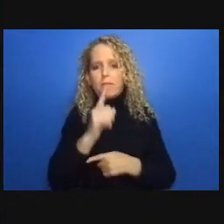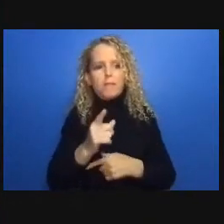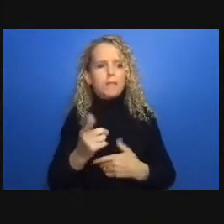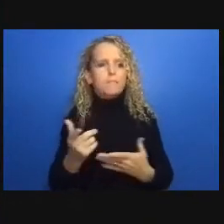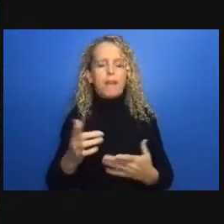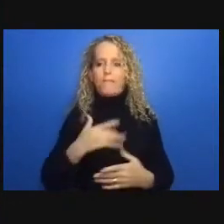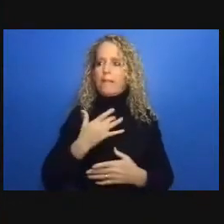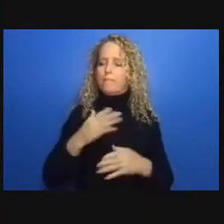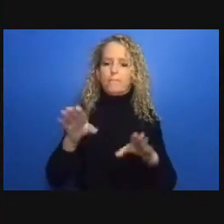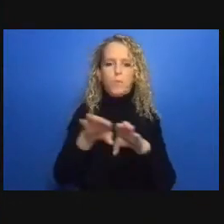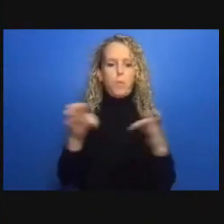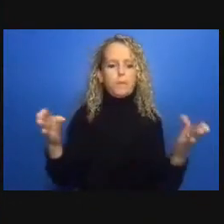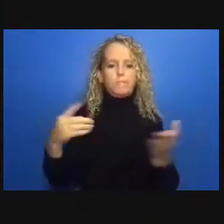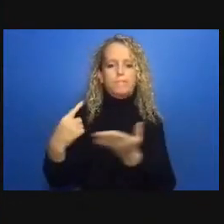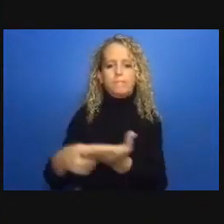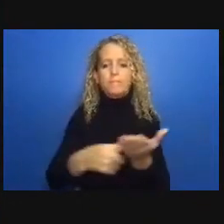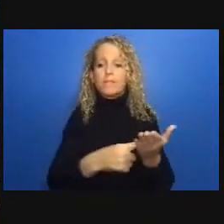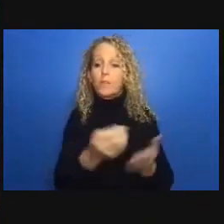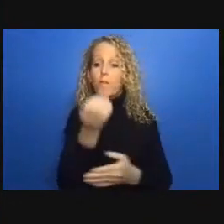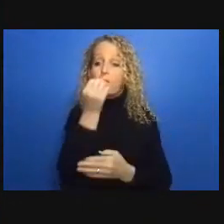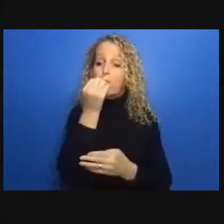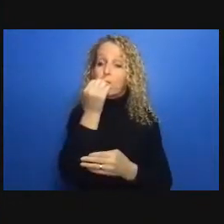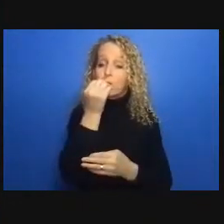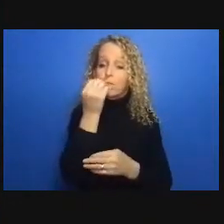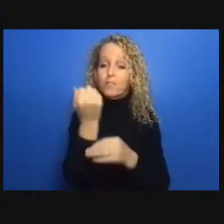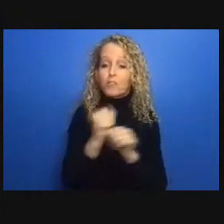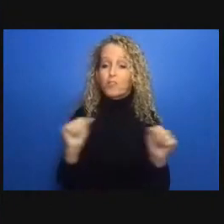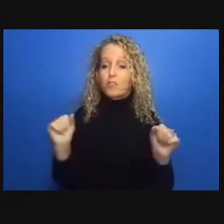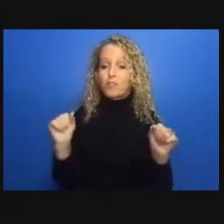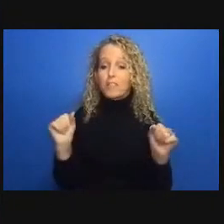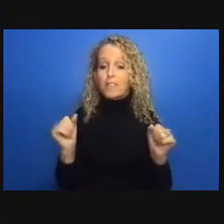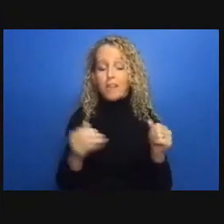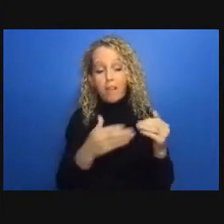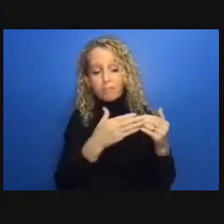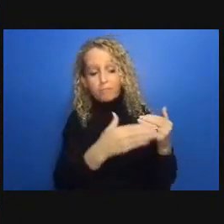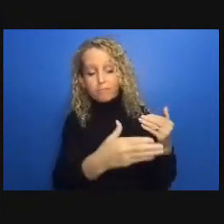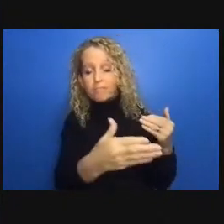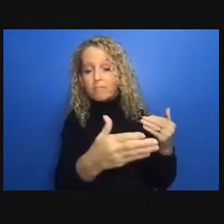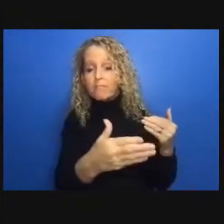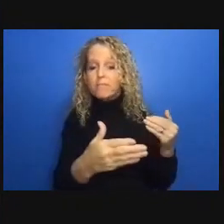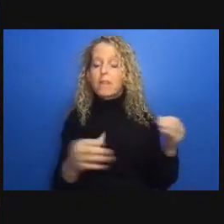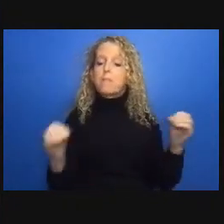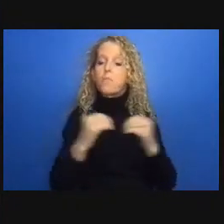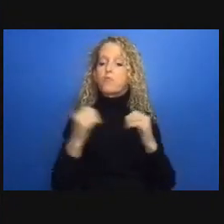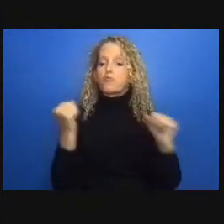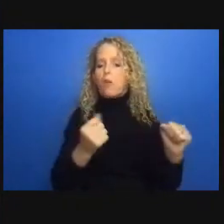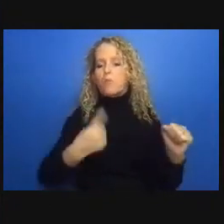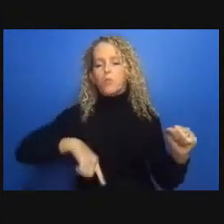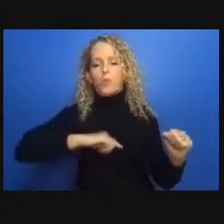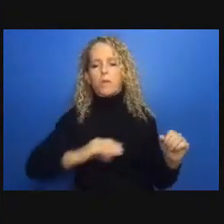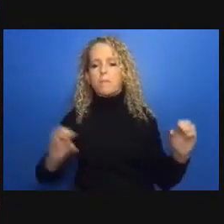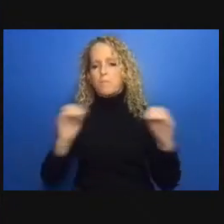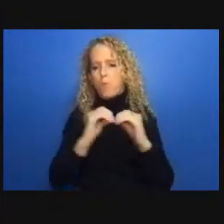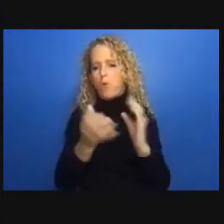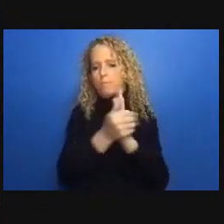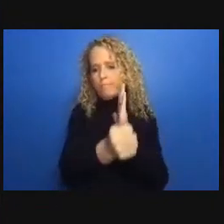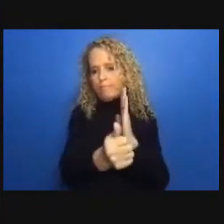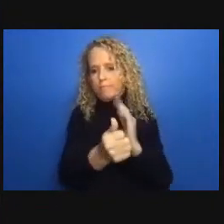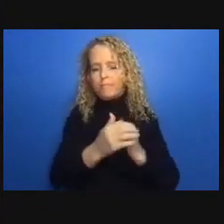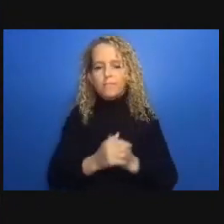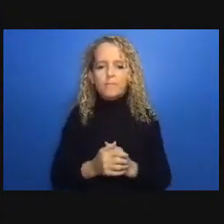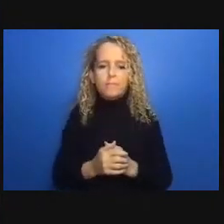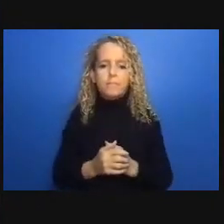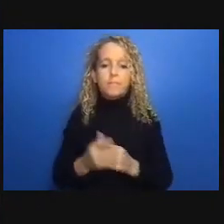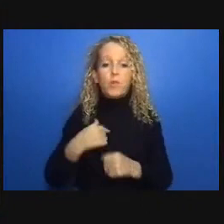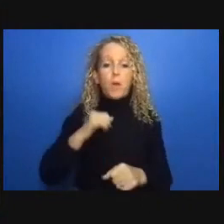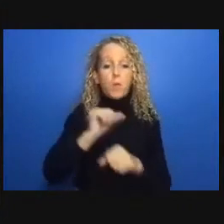that our food security moving forward is stronger and we're more confident in that system. So working for the